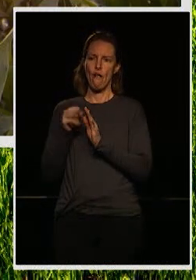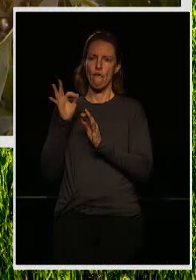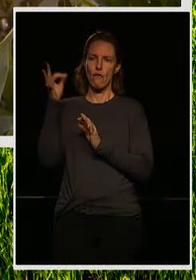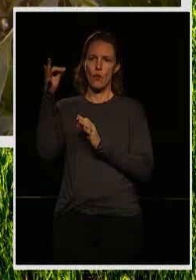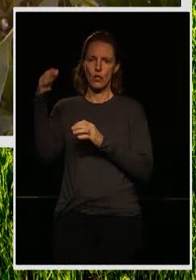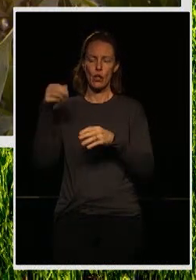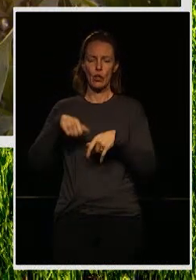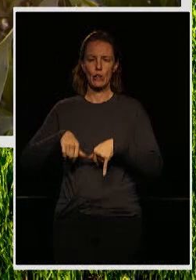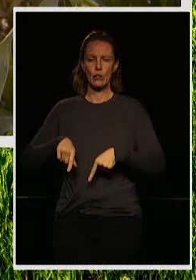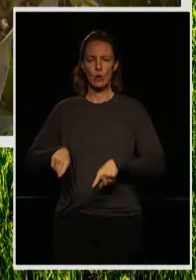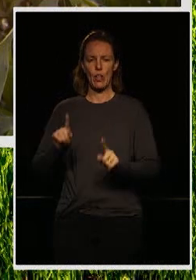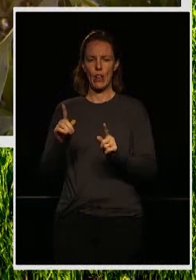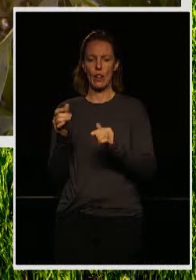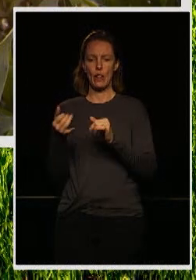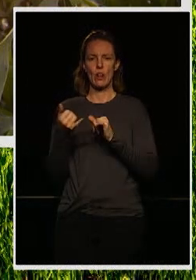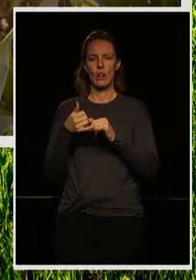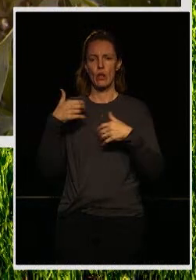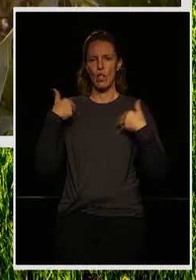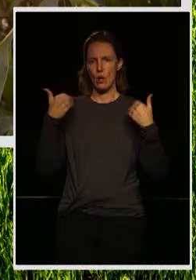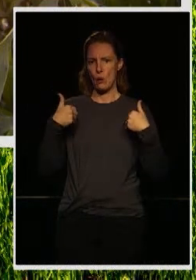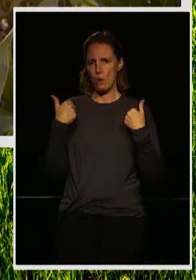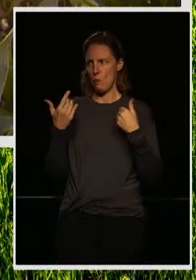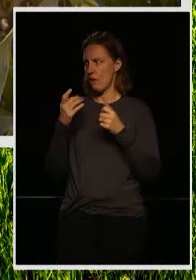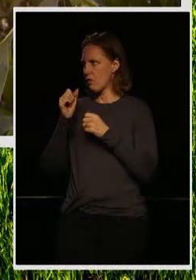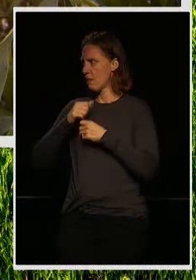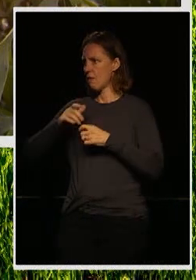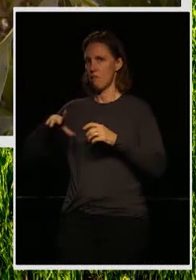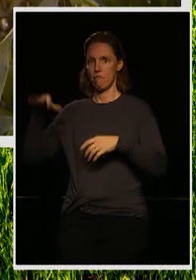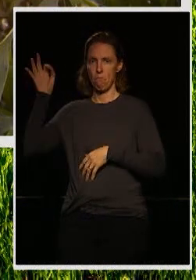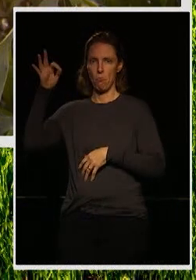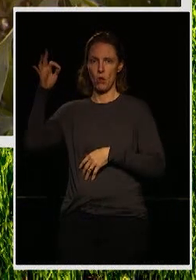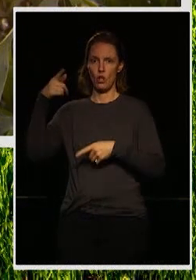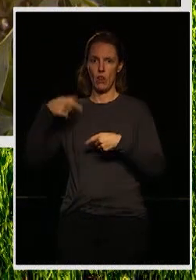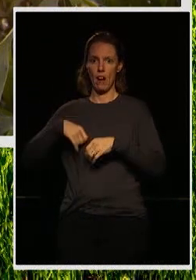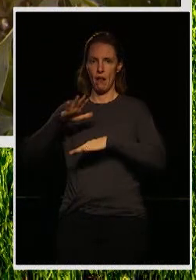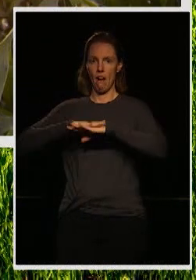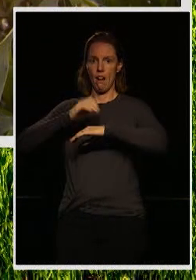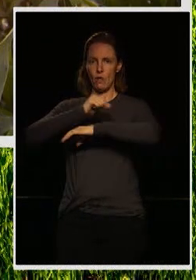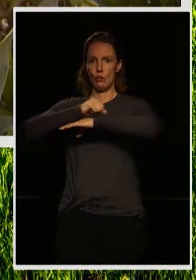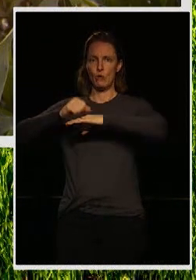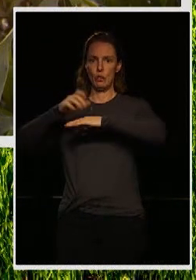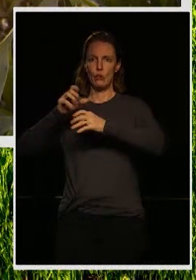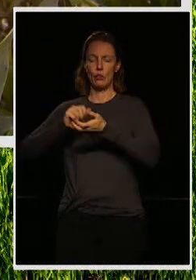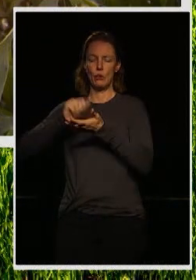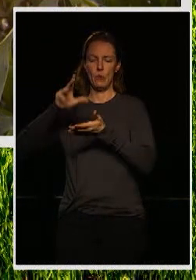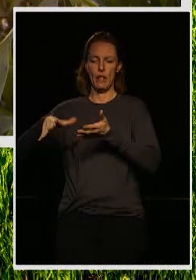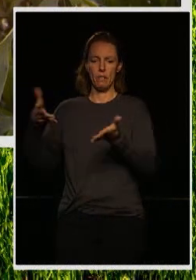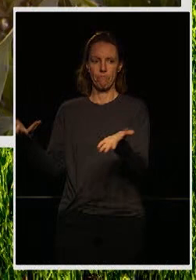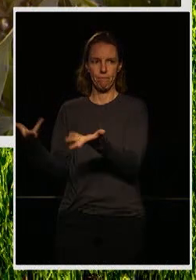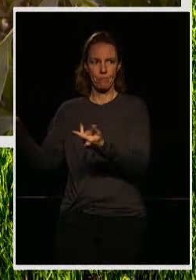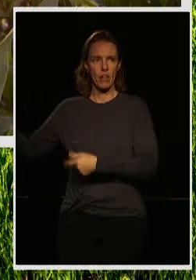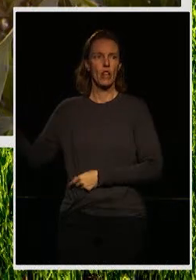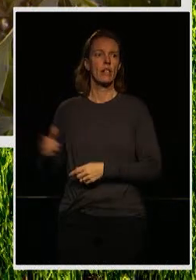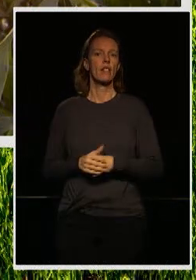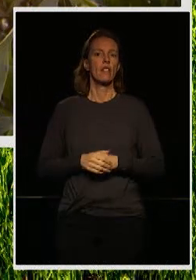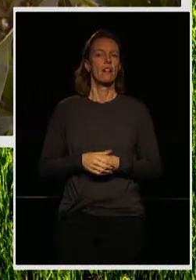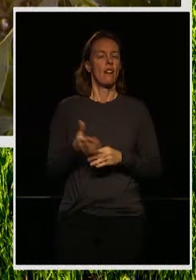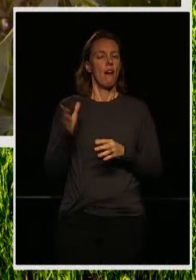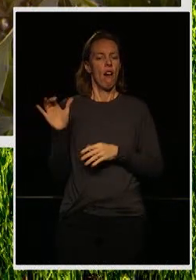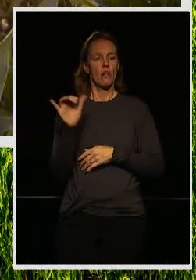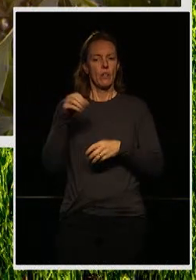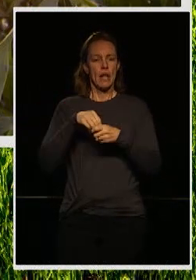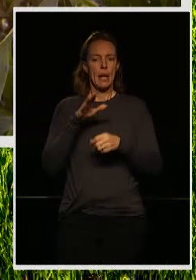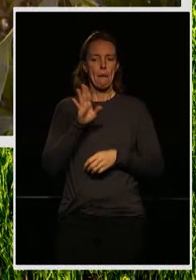agri-food business pitches on our student stage. Also in Binghamton, we have a number of previous Grow New York winners